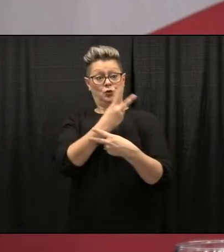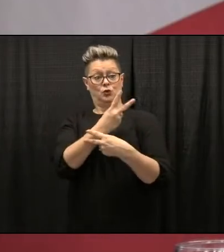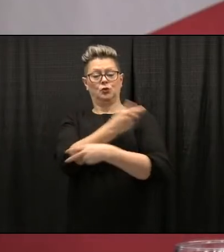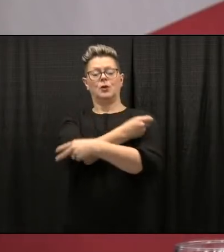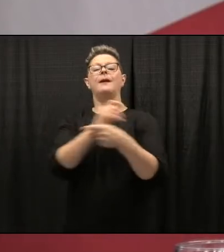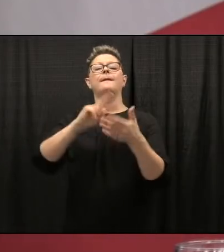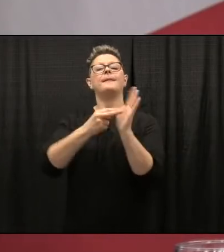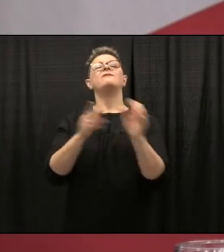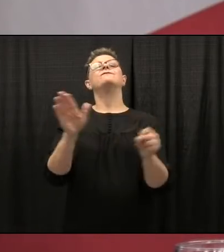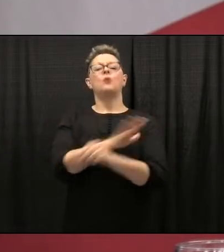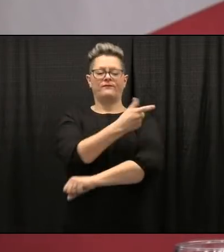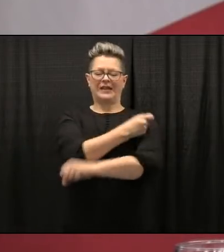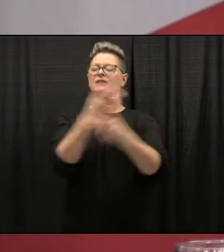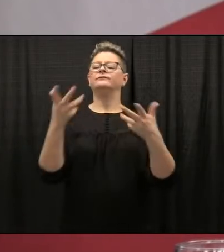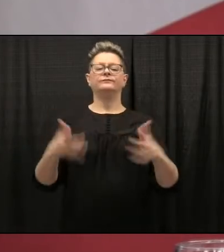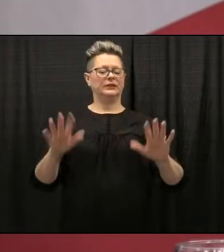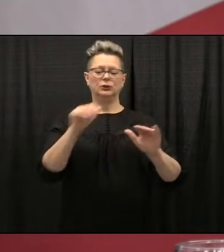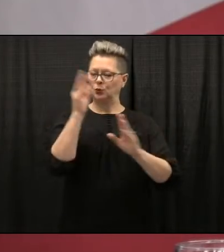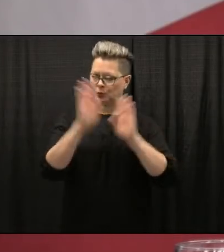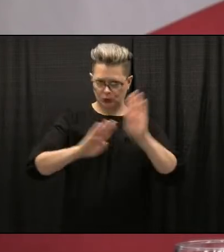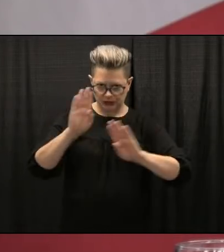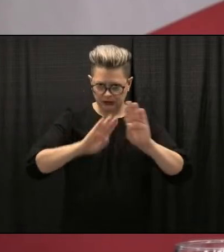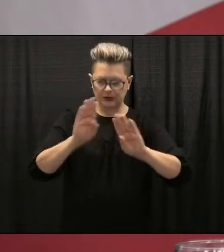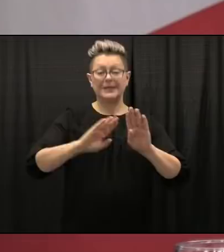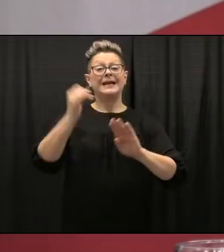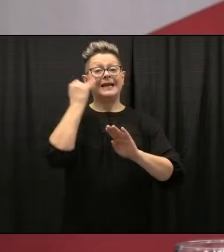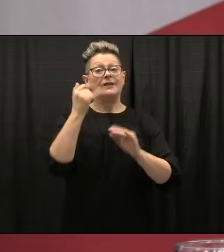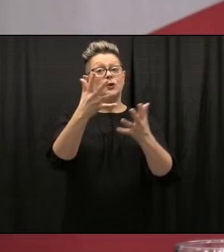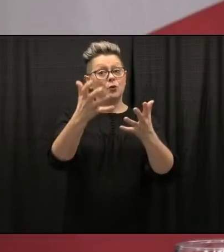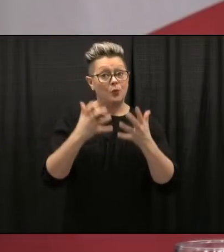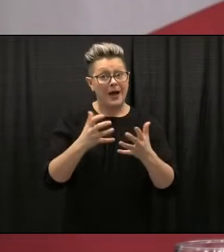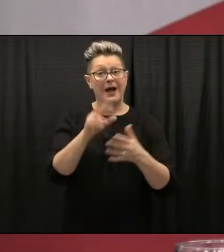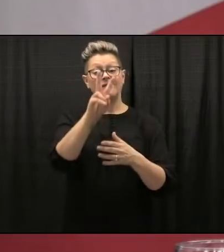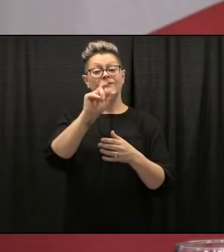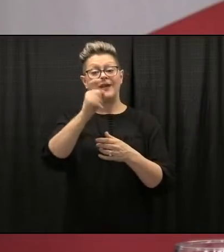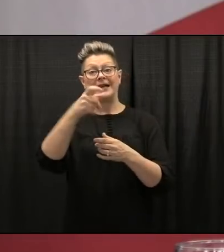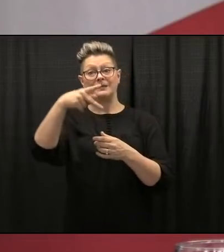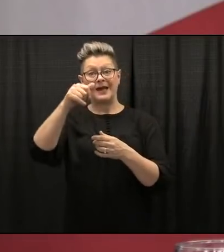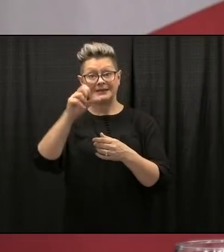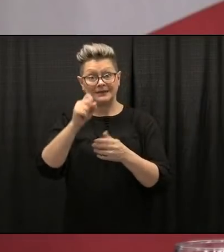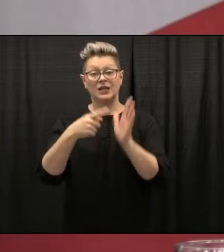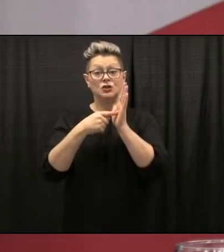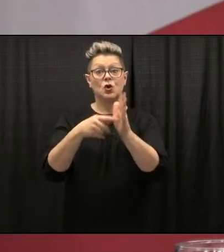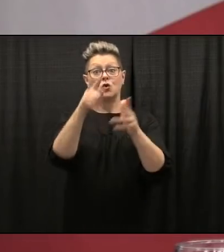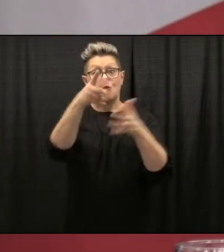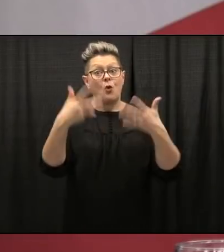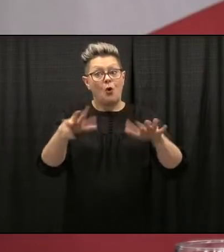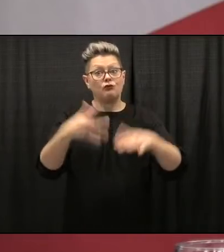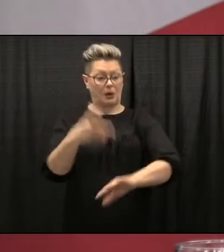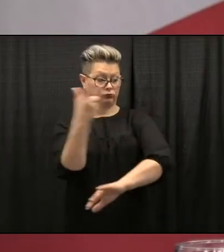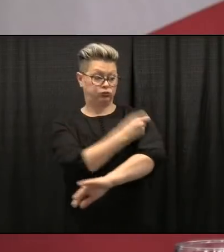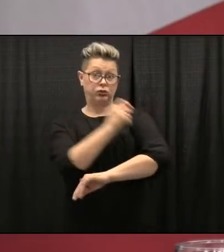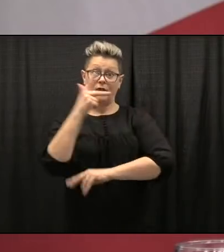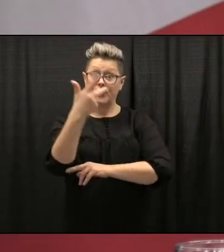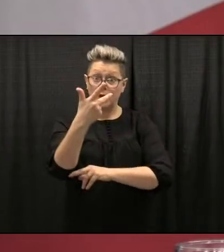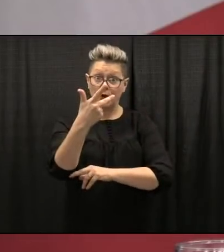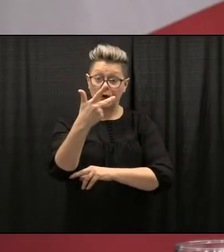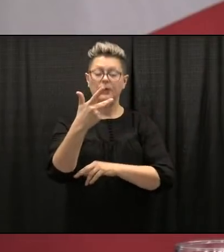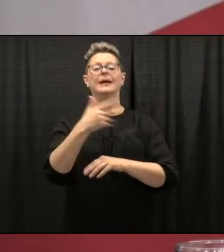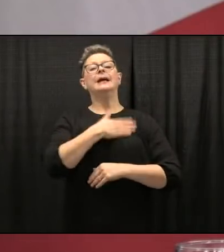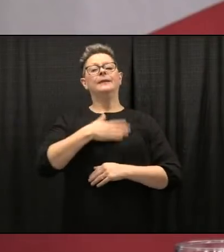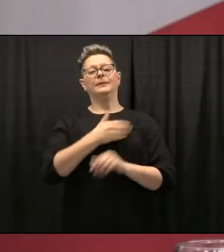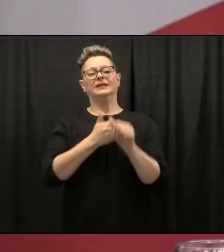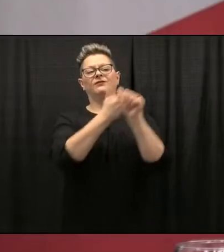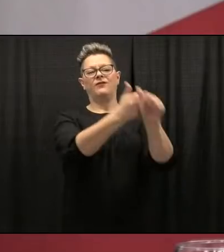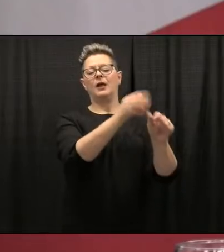booster. If you wish to update your VaxPass to reflect the booster, simply follow the instructions on